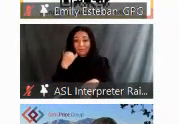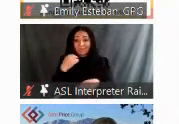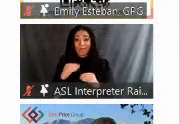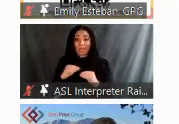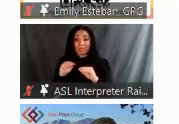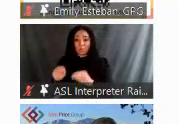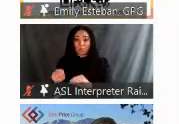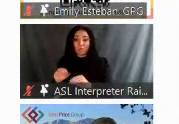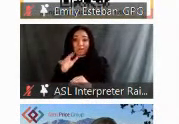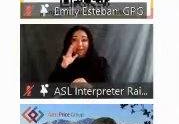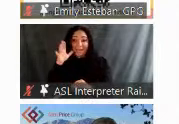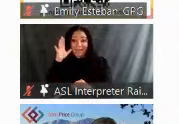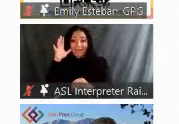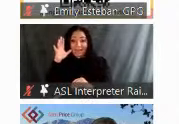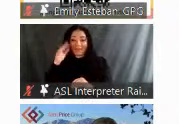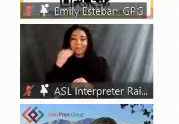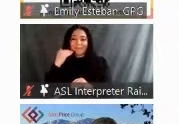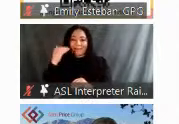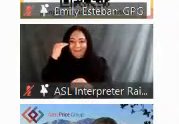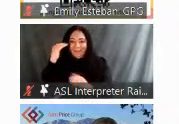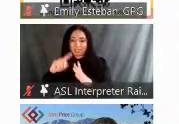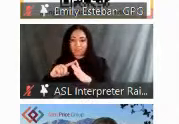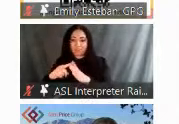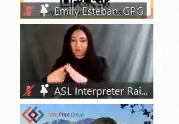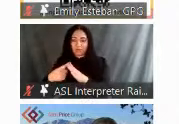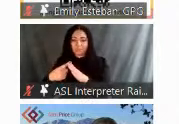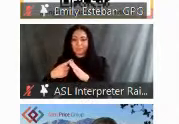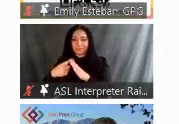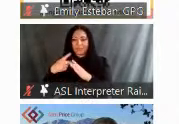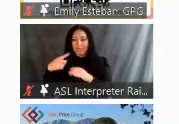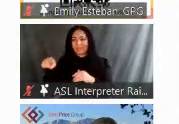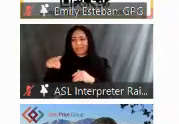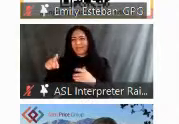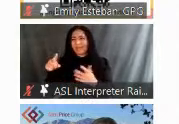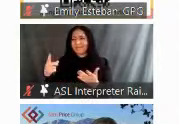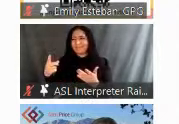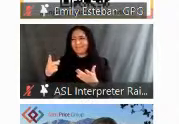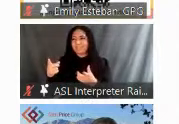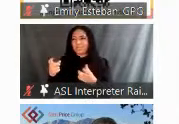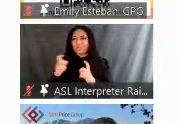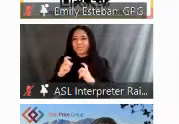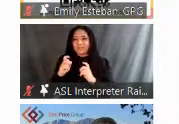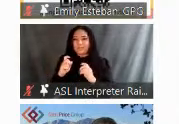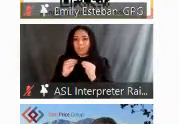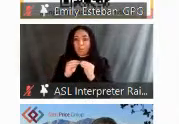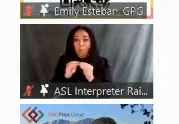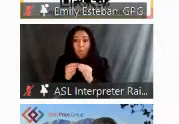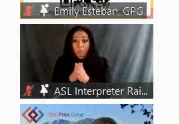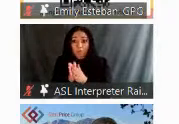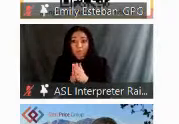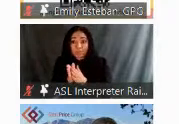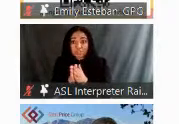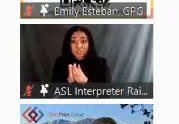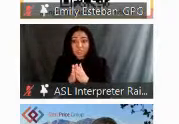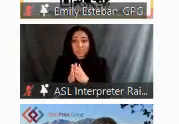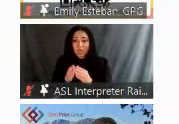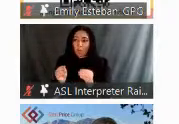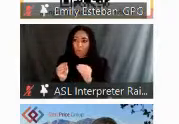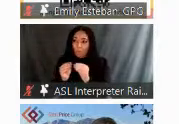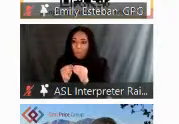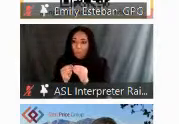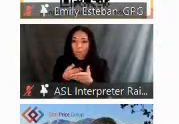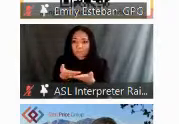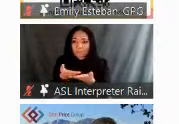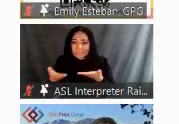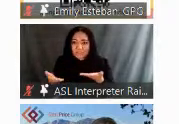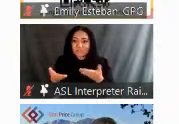Start, and Head Start give me more, more motivation, or give me more material